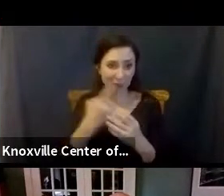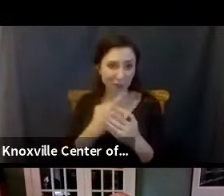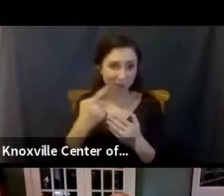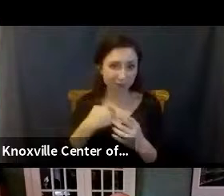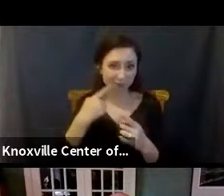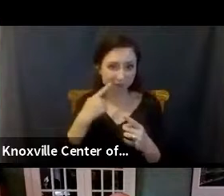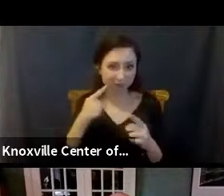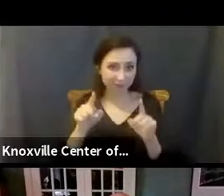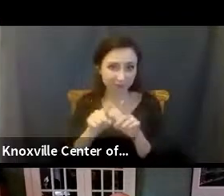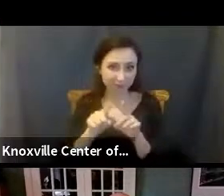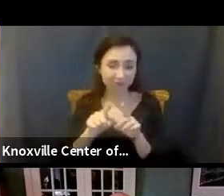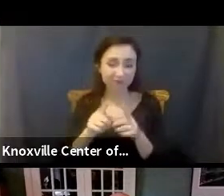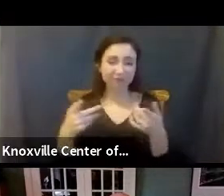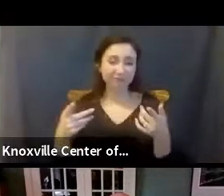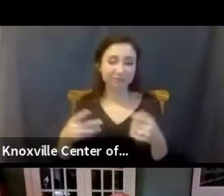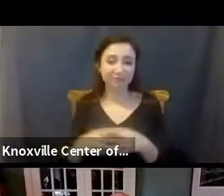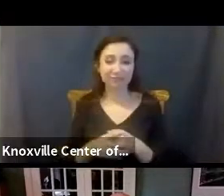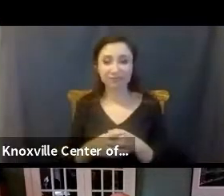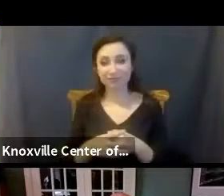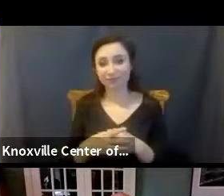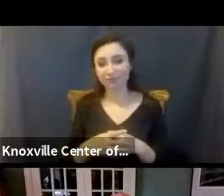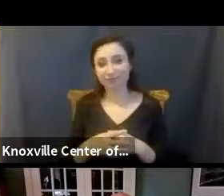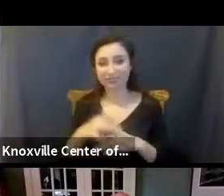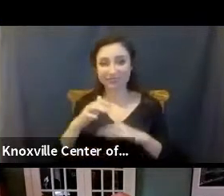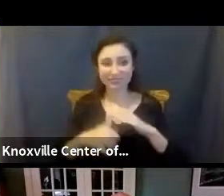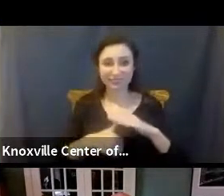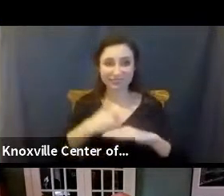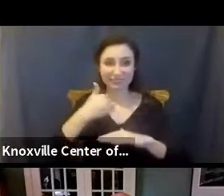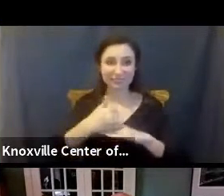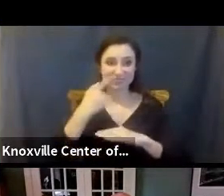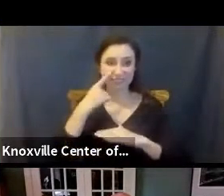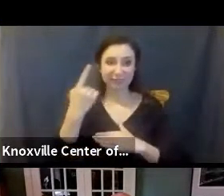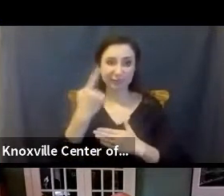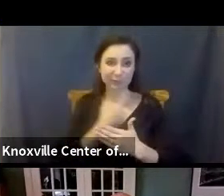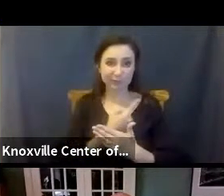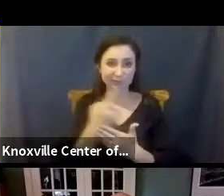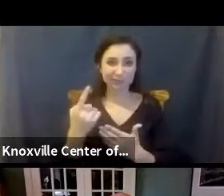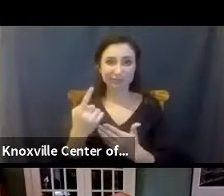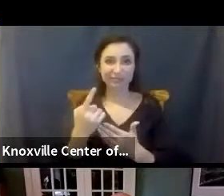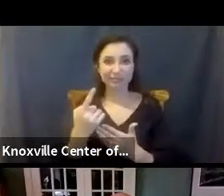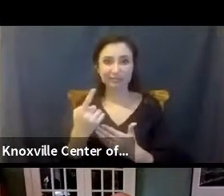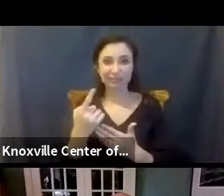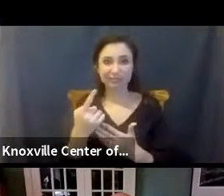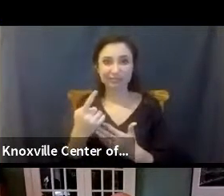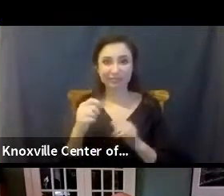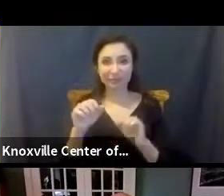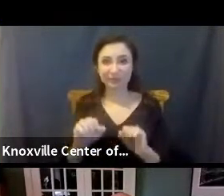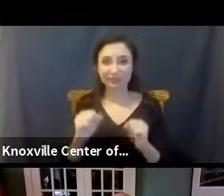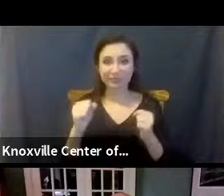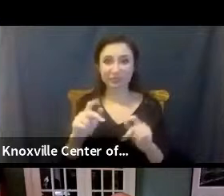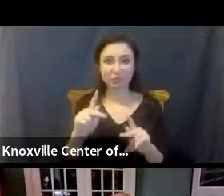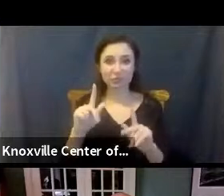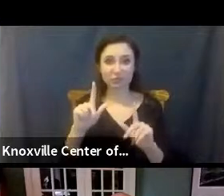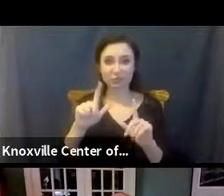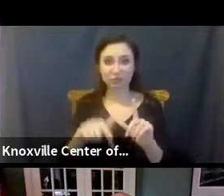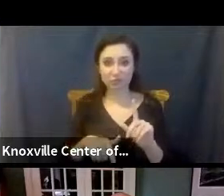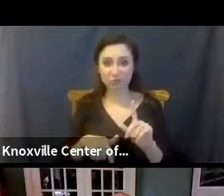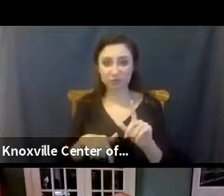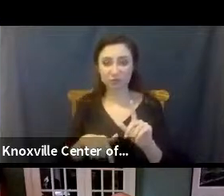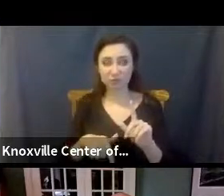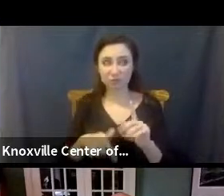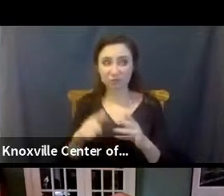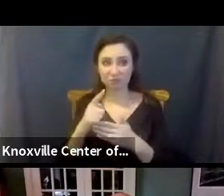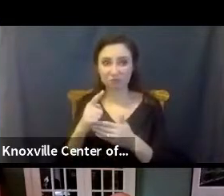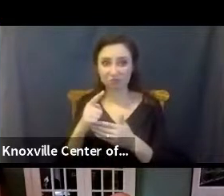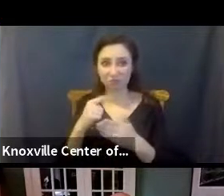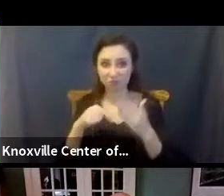mean, putting something in place for a week and potentially letting it